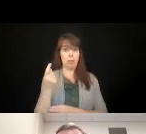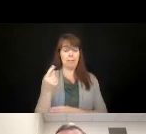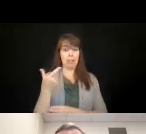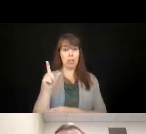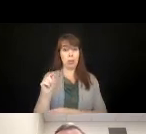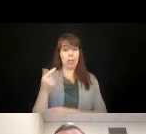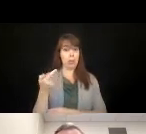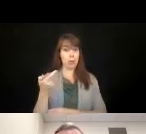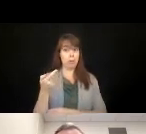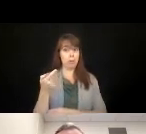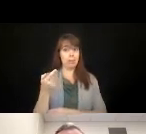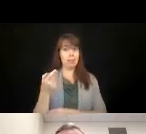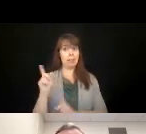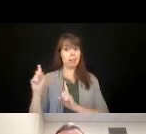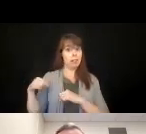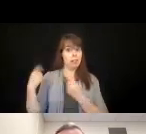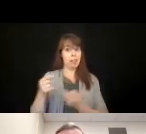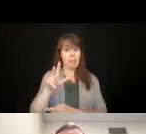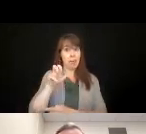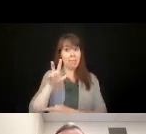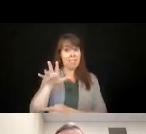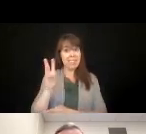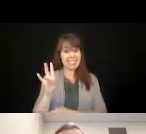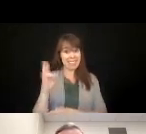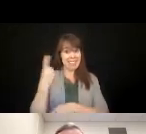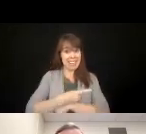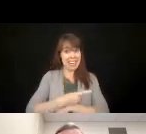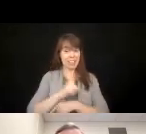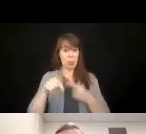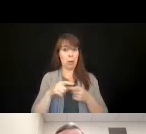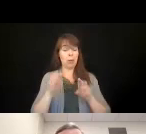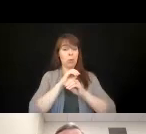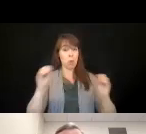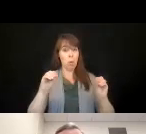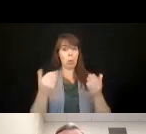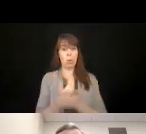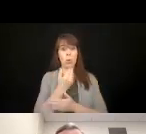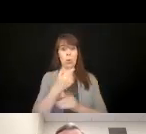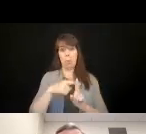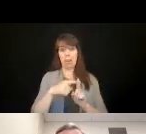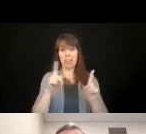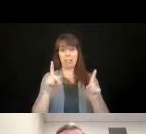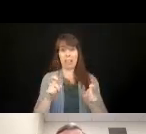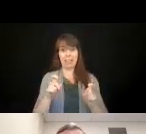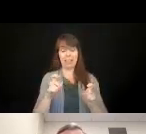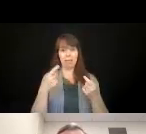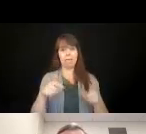It has been 357 days since we've had a day where there were no new COVID-19 positives reported.